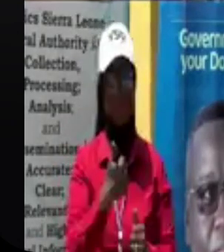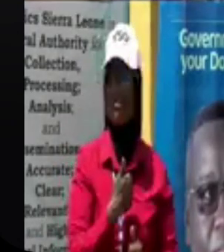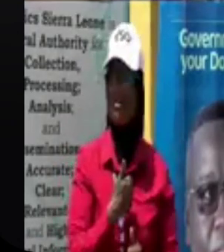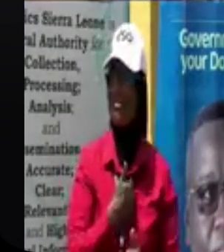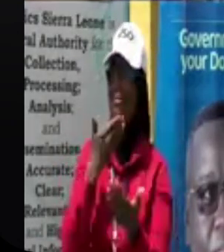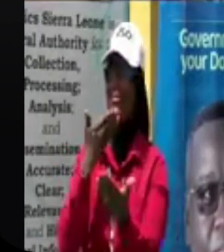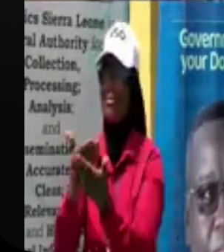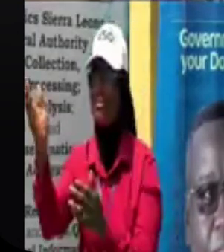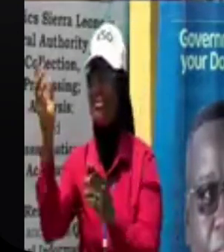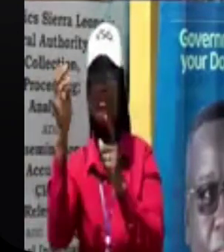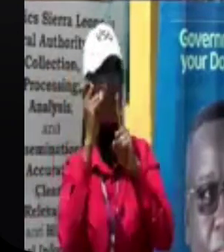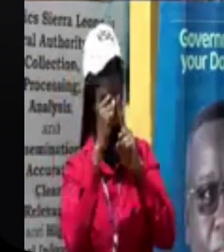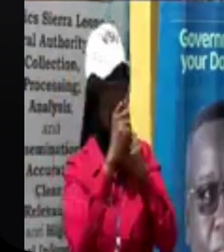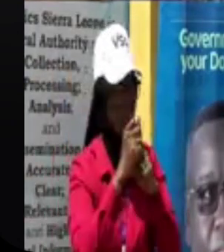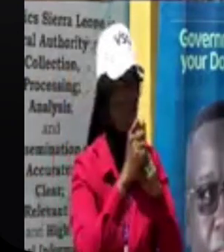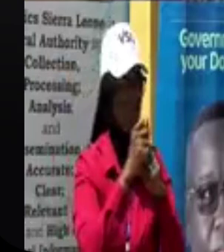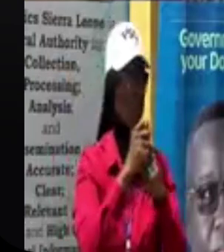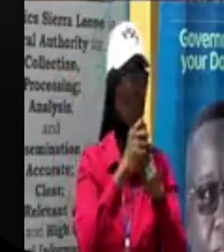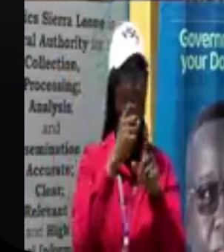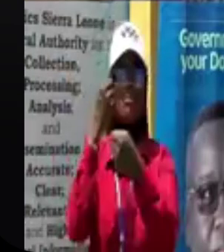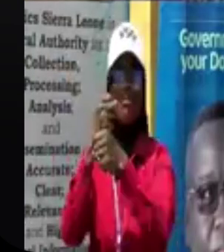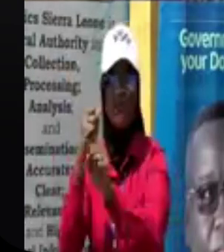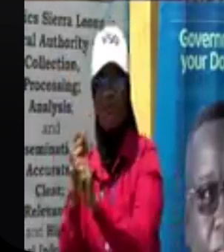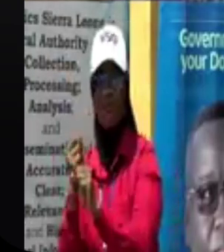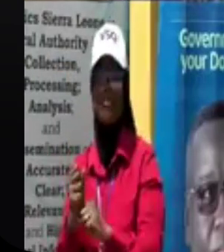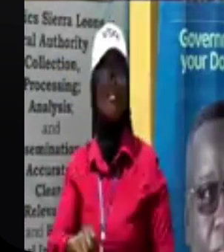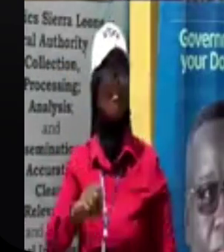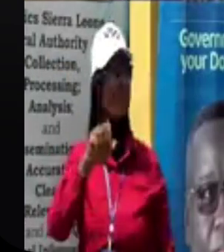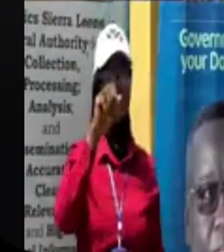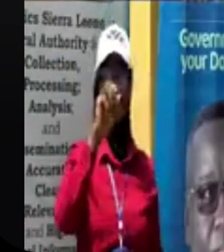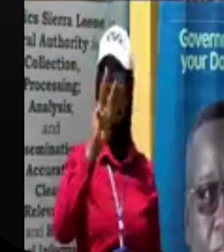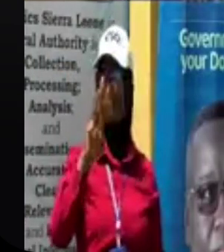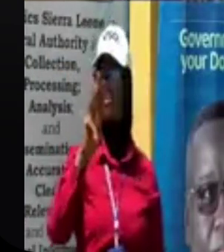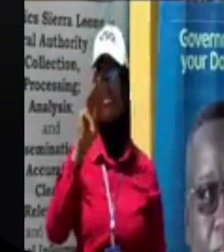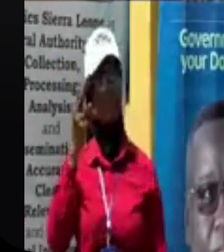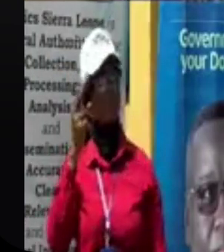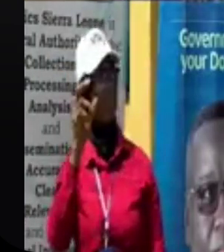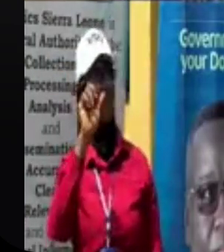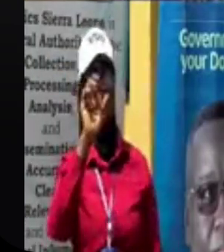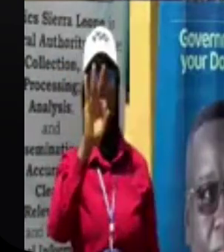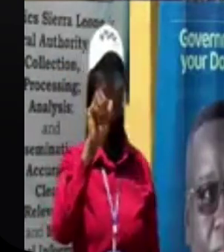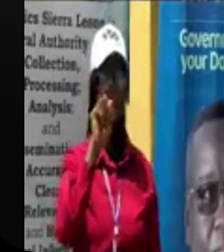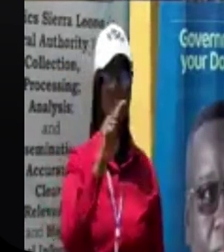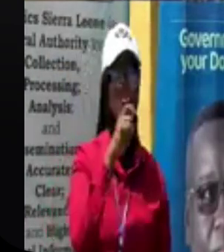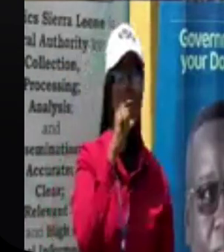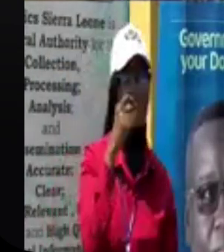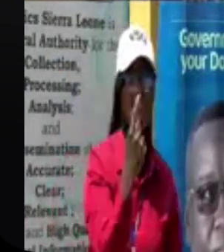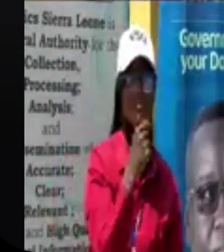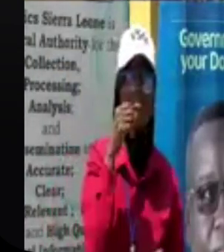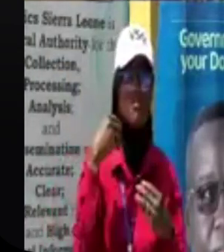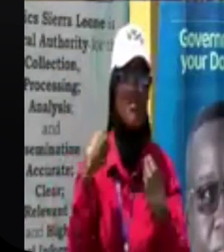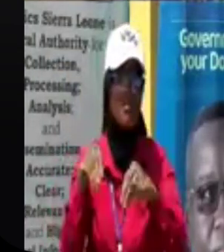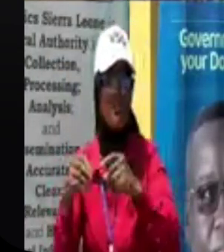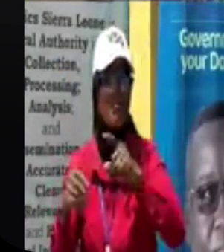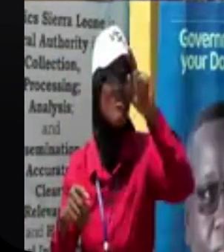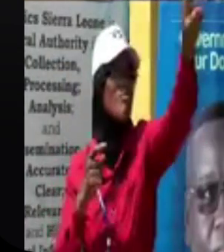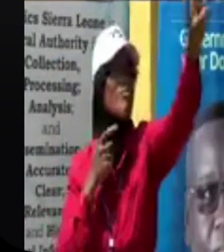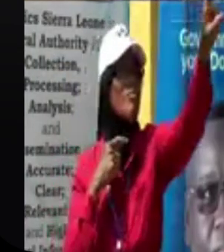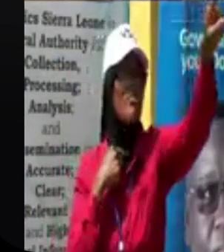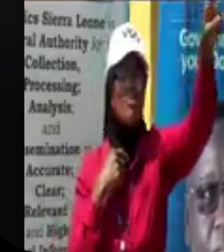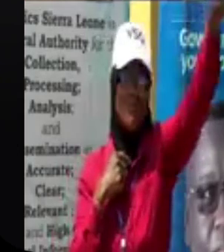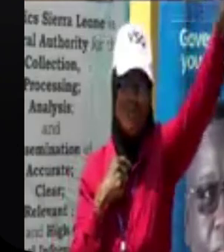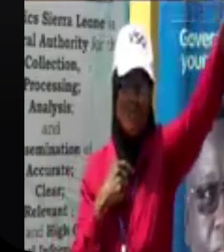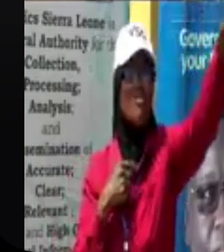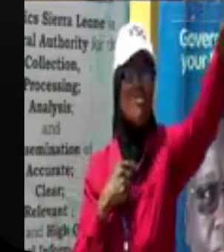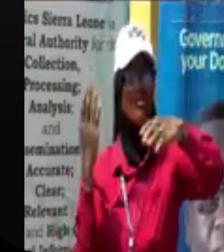we own rest now where we the mill. The BFP the buy we rest now. We not sell our rest on go Guinea because we have no